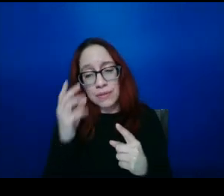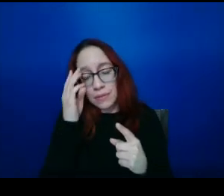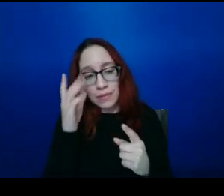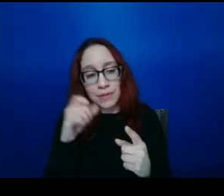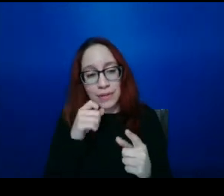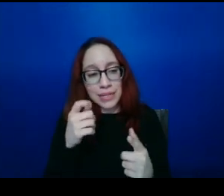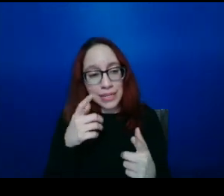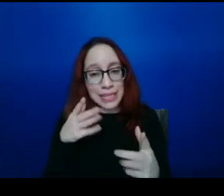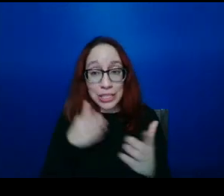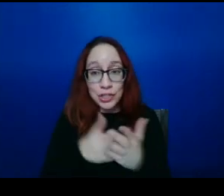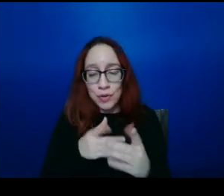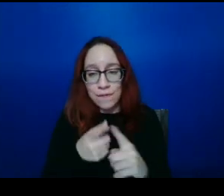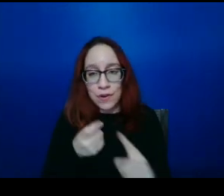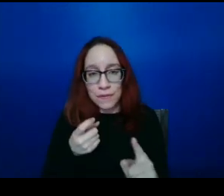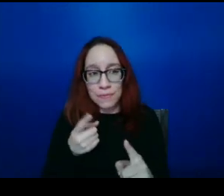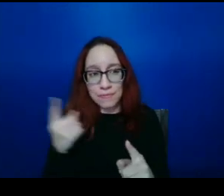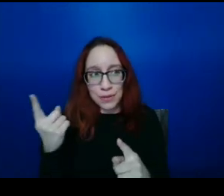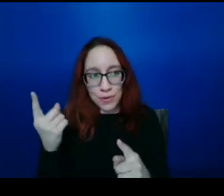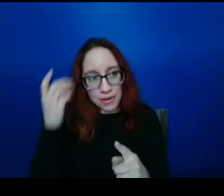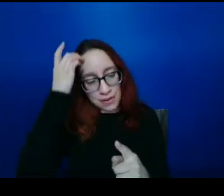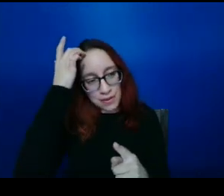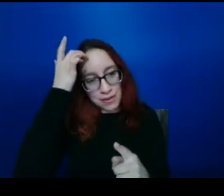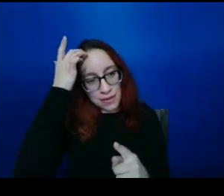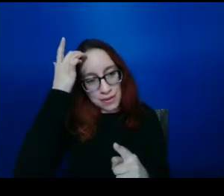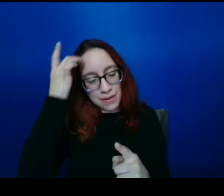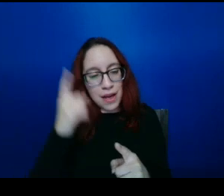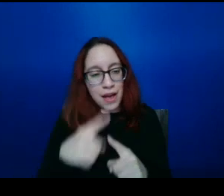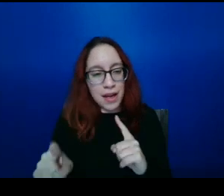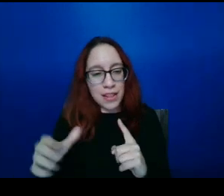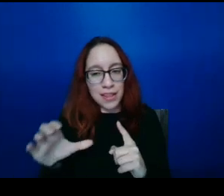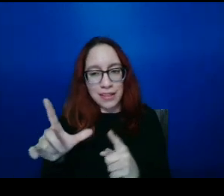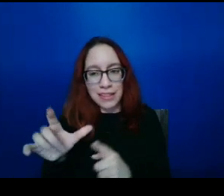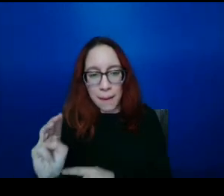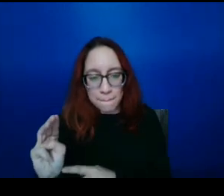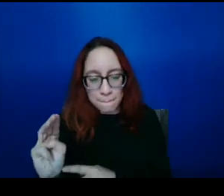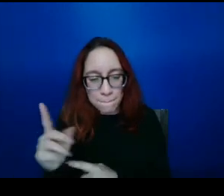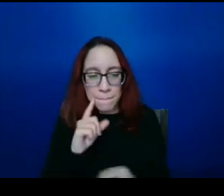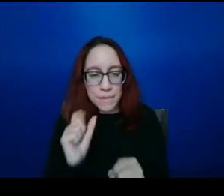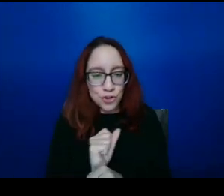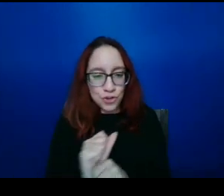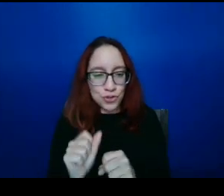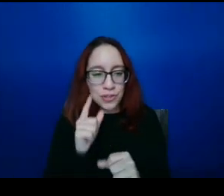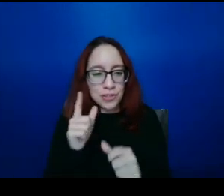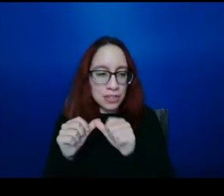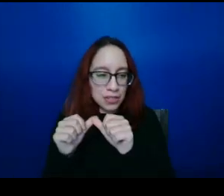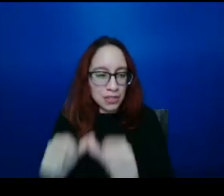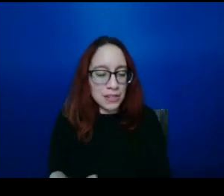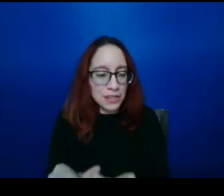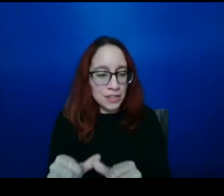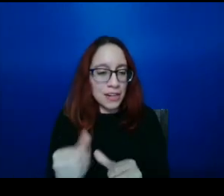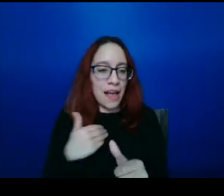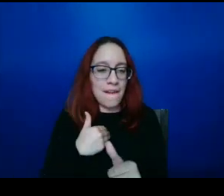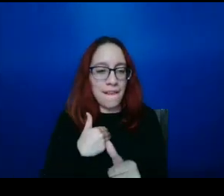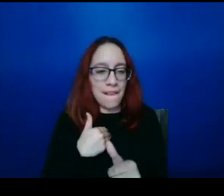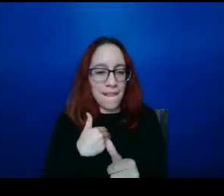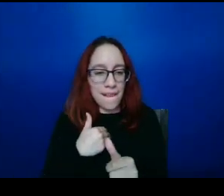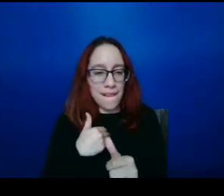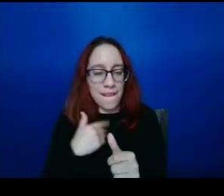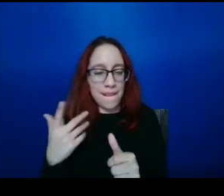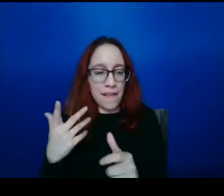get sued by anyone on a Burt J. Harris claim and make sure that we can continue to have